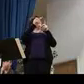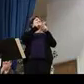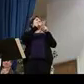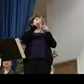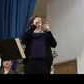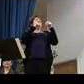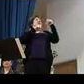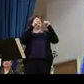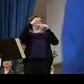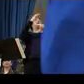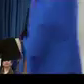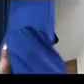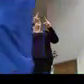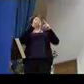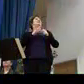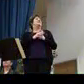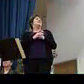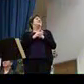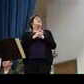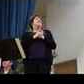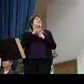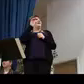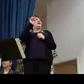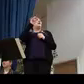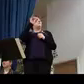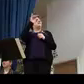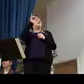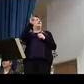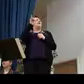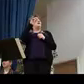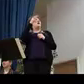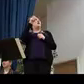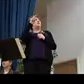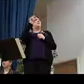Emily Jane Martin, Associate of Applied Science,